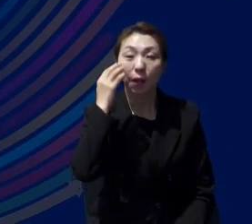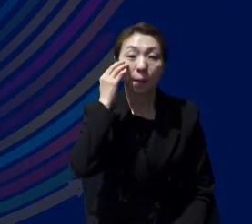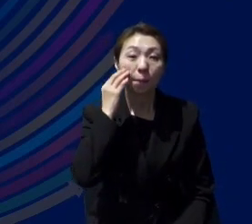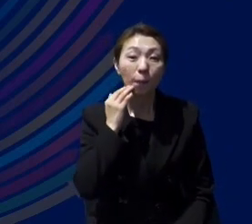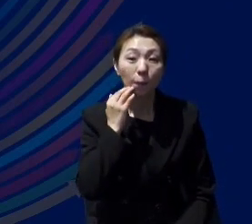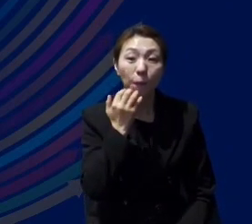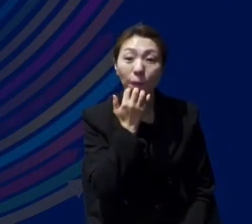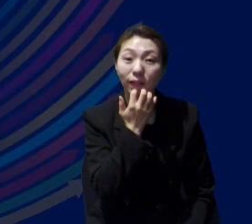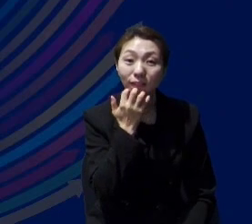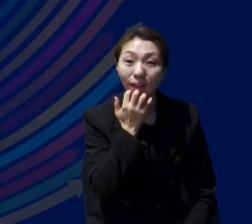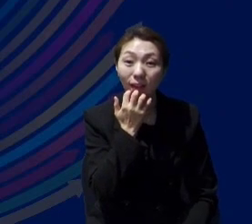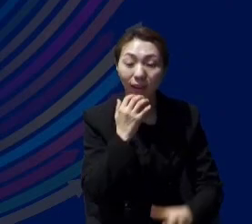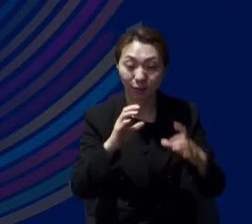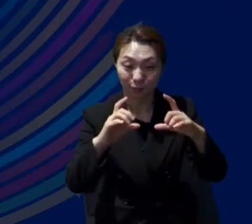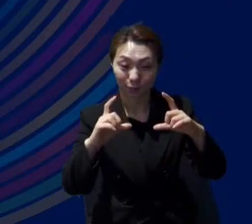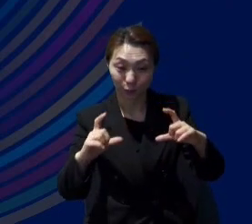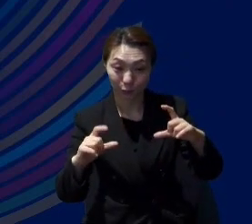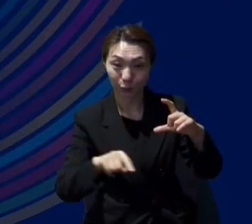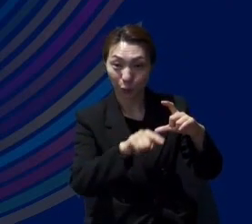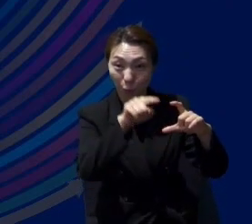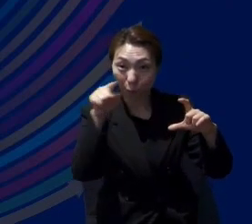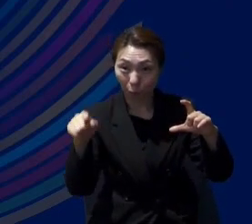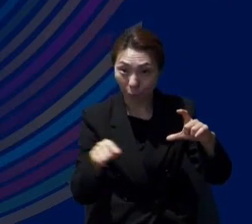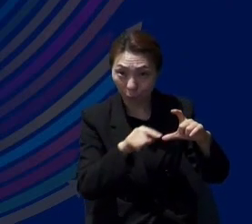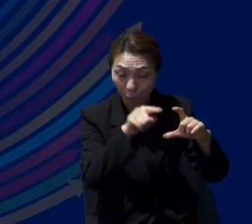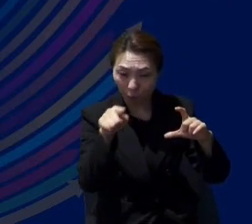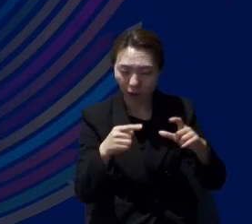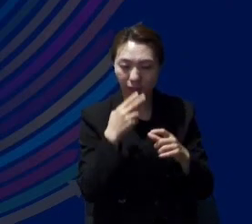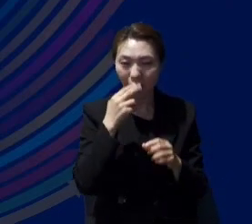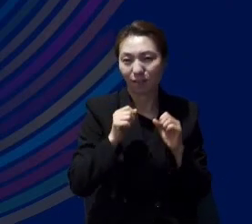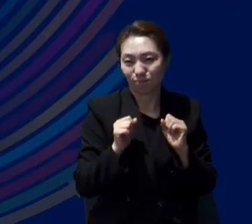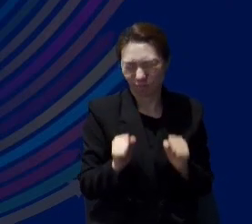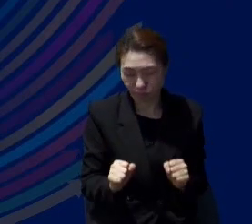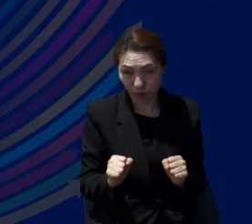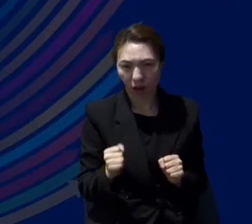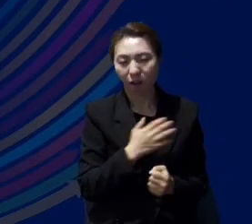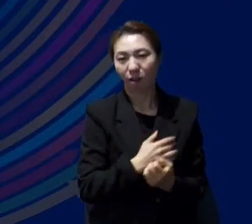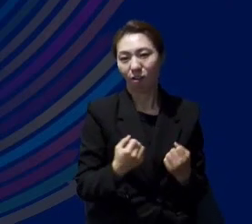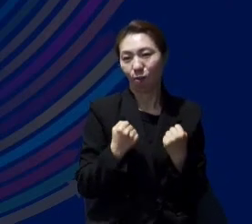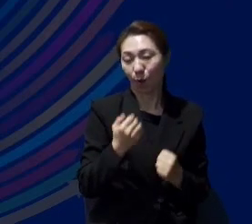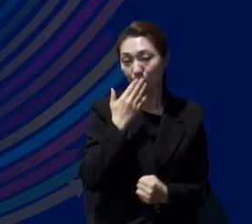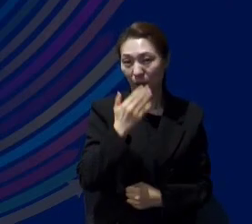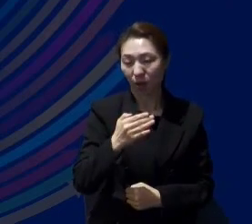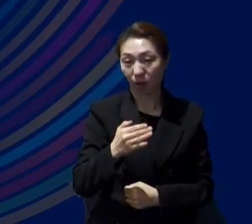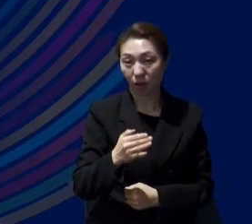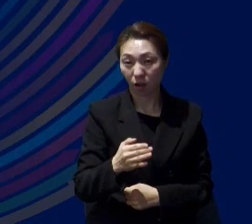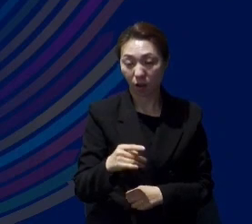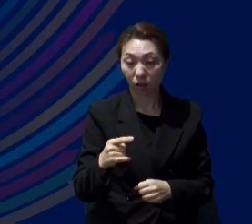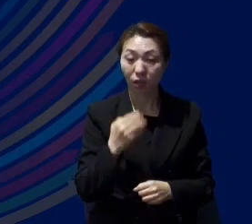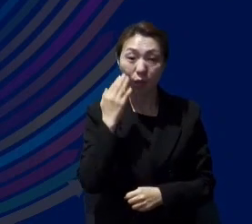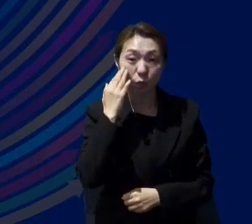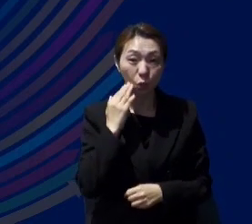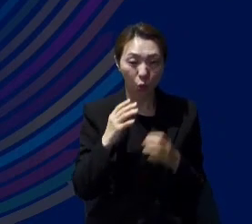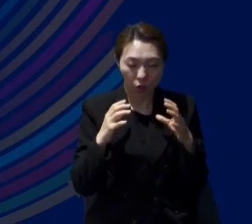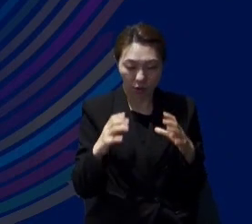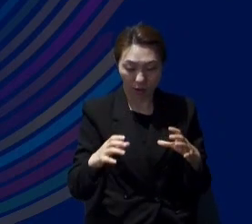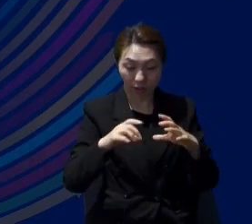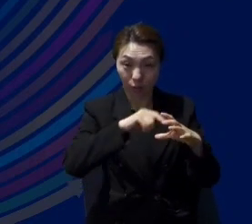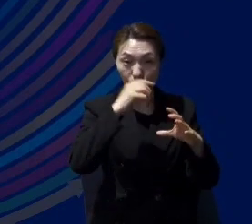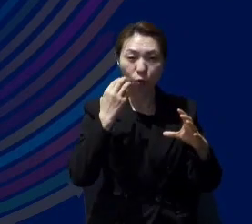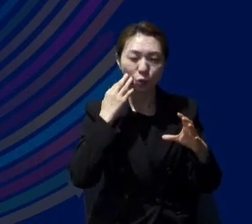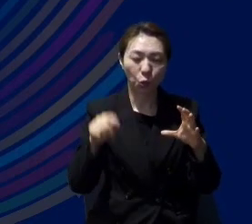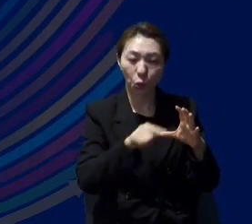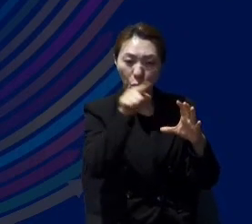will be healthy. Unfortunately, as of end of last year, we have crossed 6 out of the